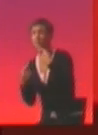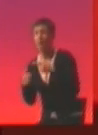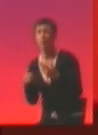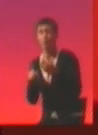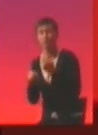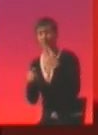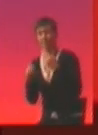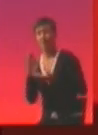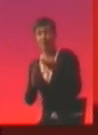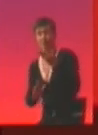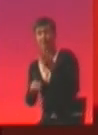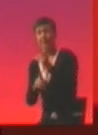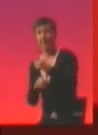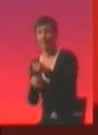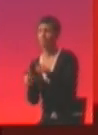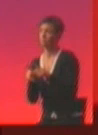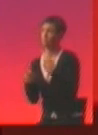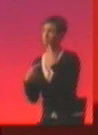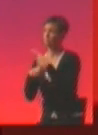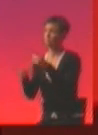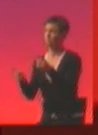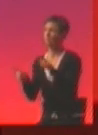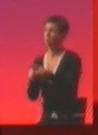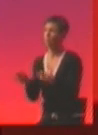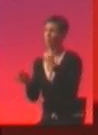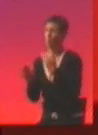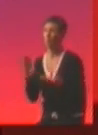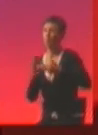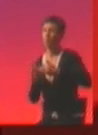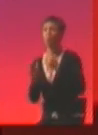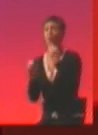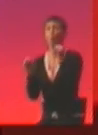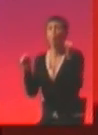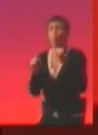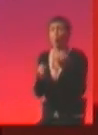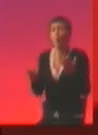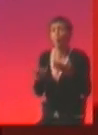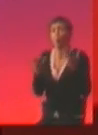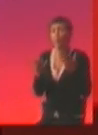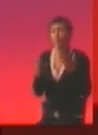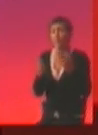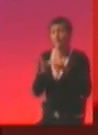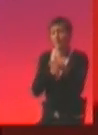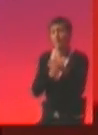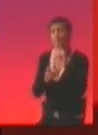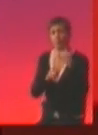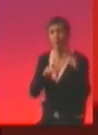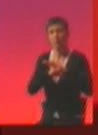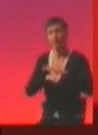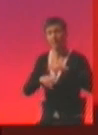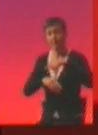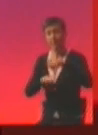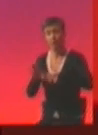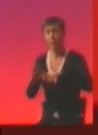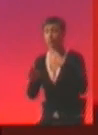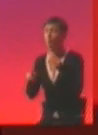rate again, I can also announce that we will also pay the cold weather payments at the higher rate again this year, so that the